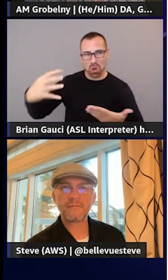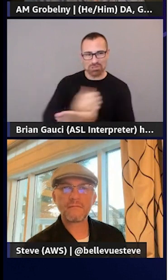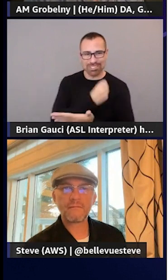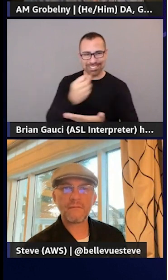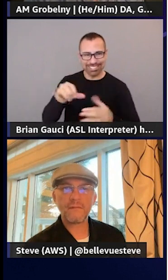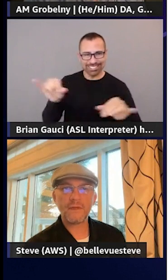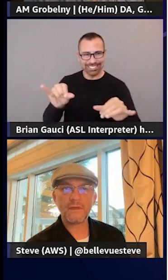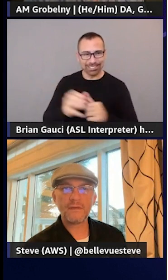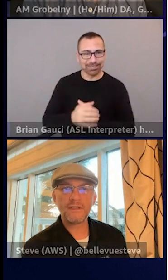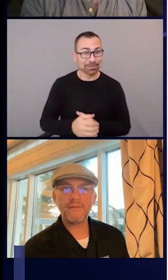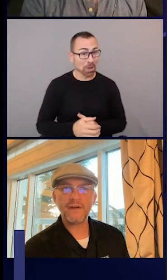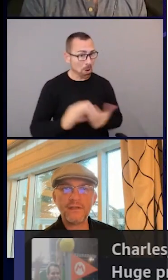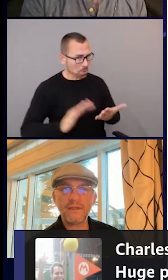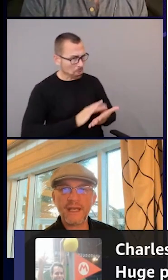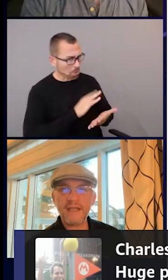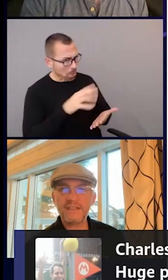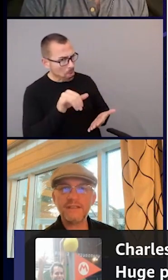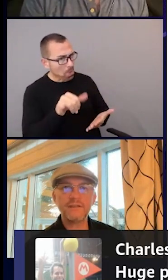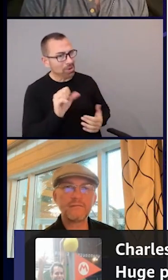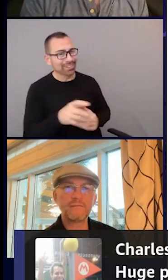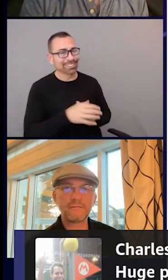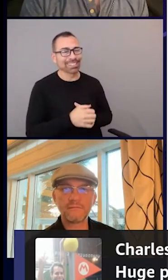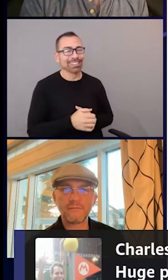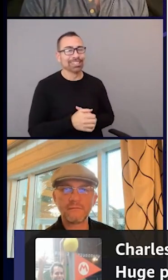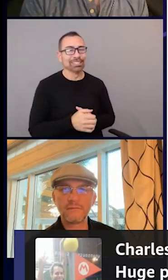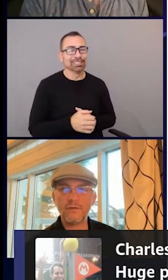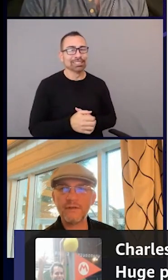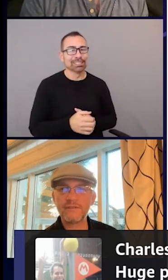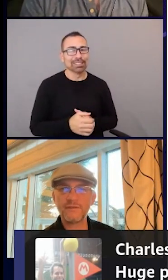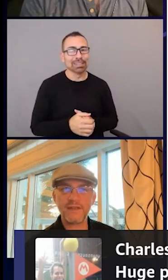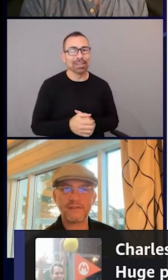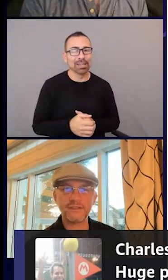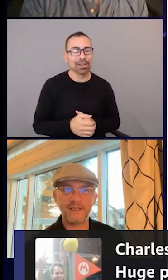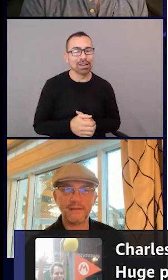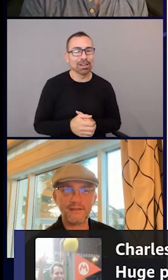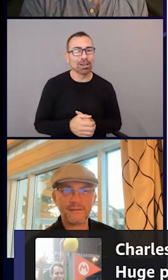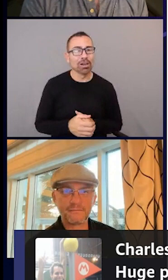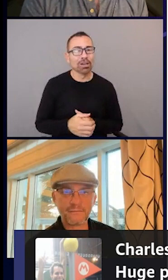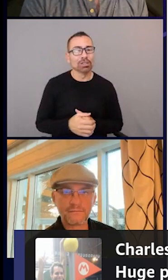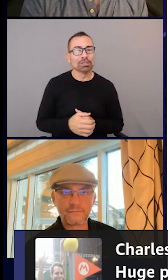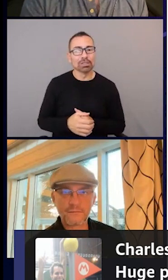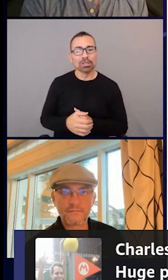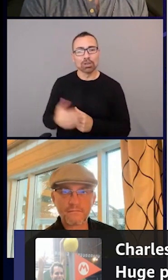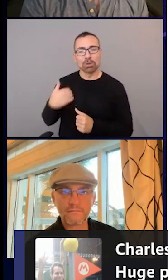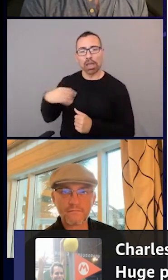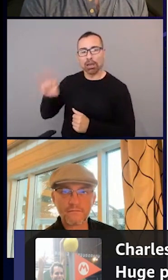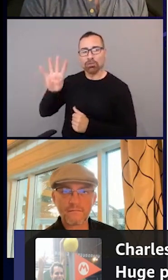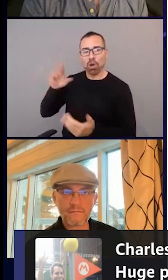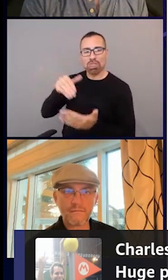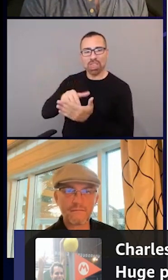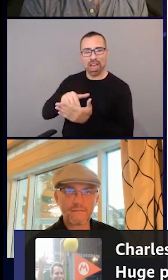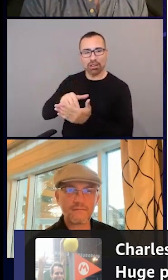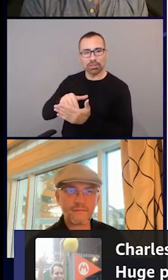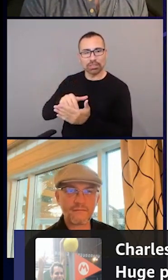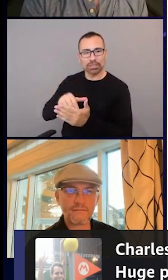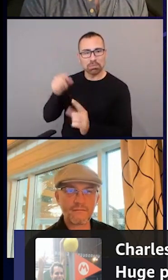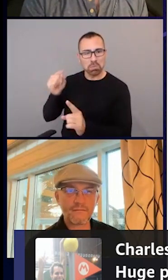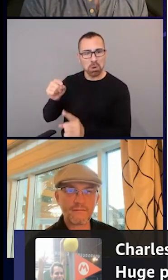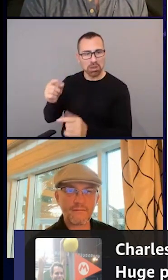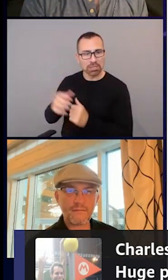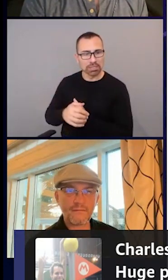So we got 4,000 points. Did we find all the casings? No, it looks like we didn't. I don't